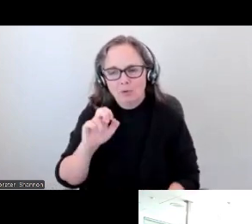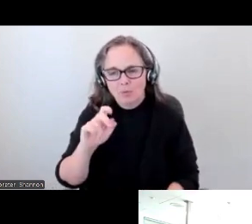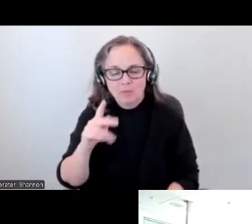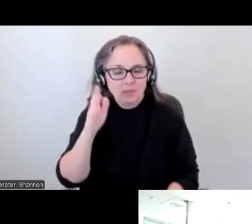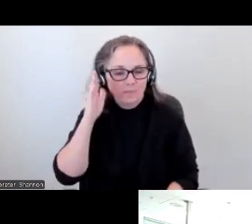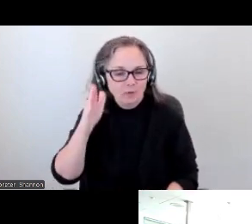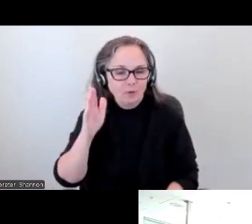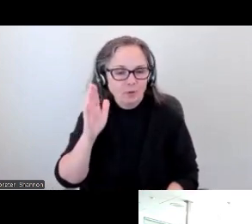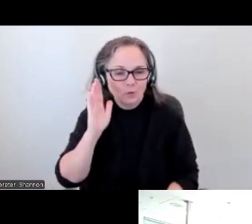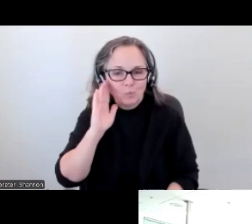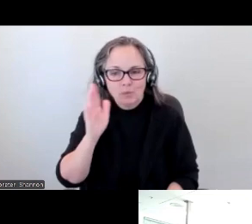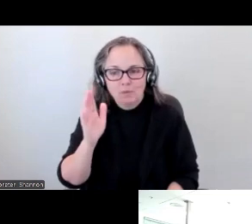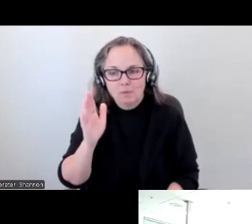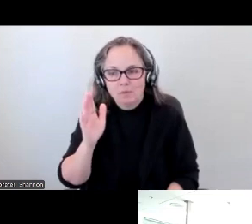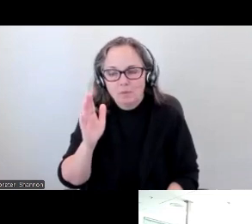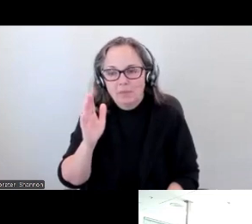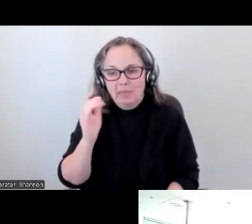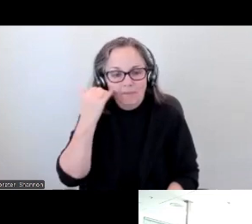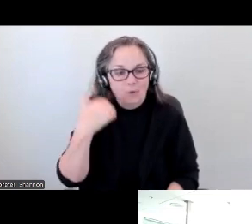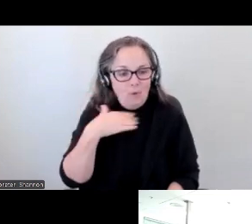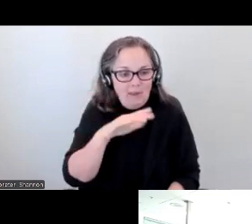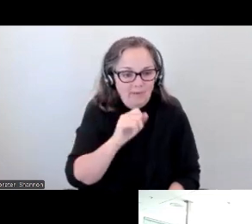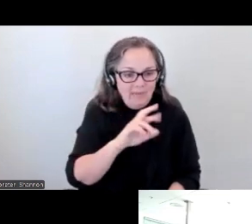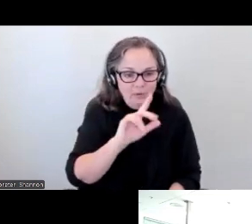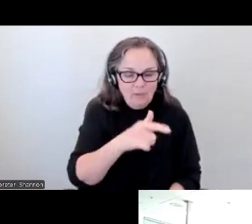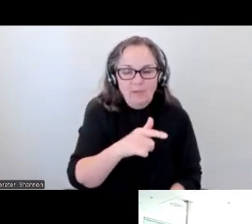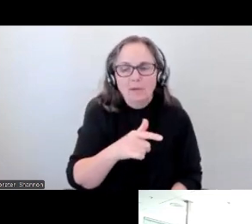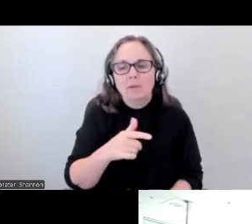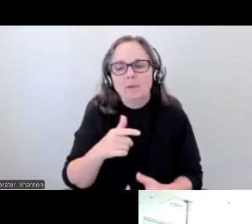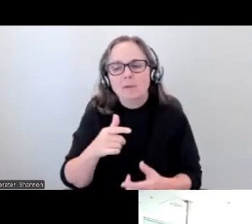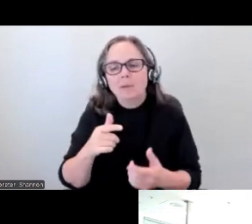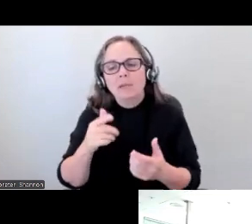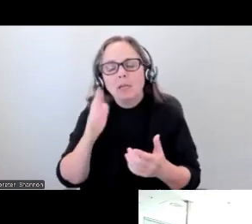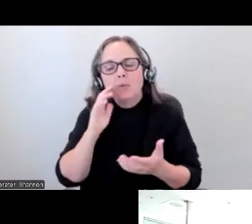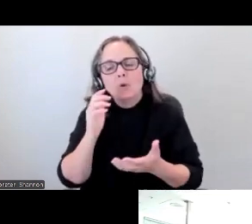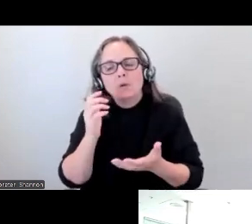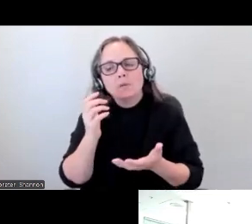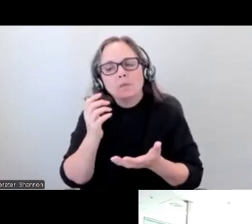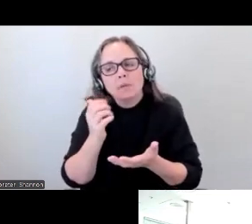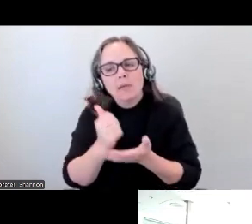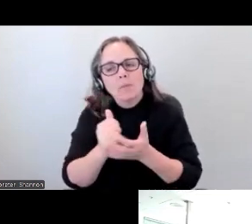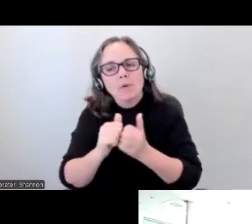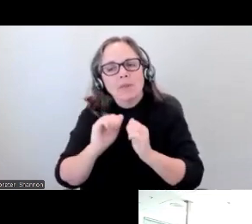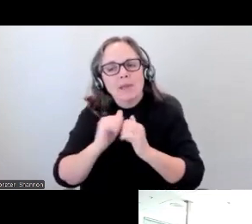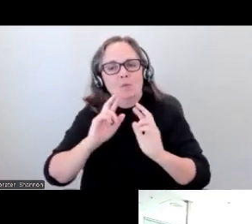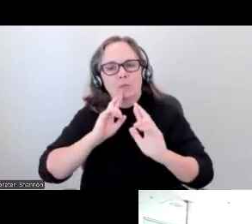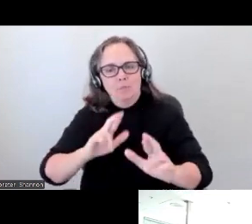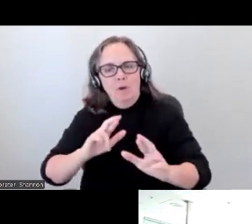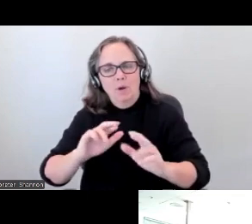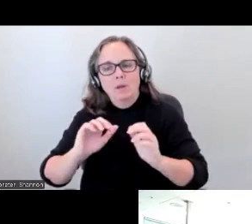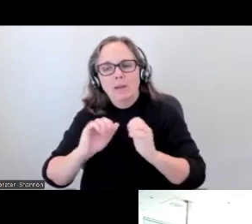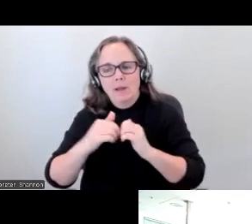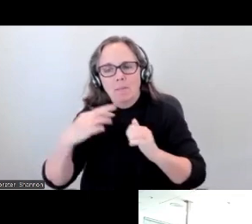even if unfortunately if you get one of this cancer, how you respond to the treatment and how you benefit from it.